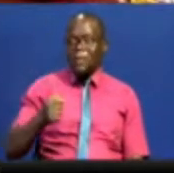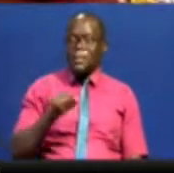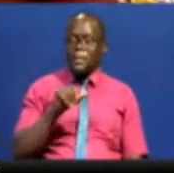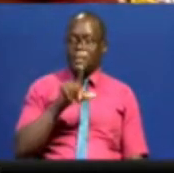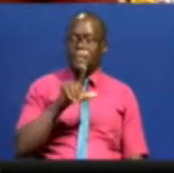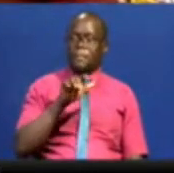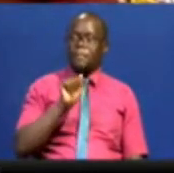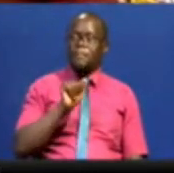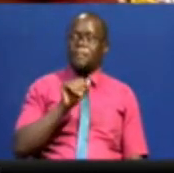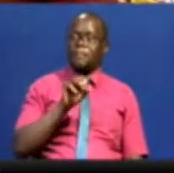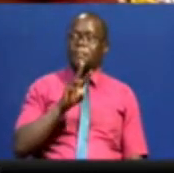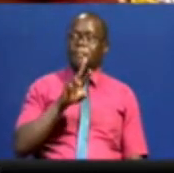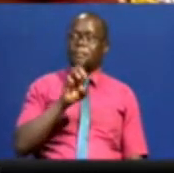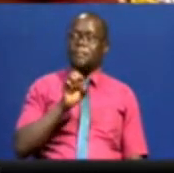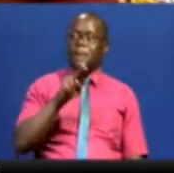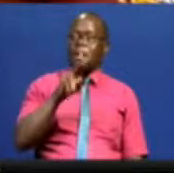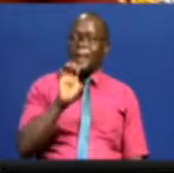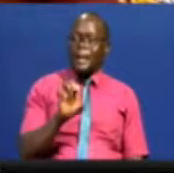Sifuna.